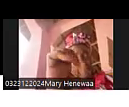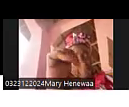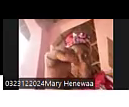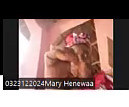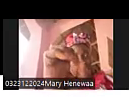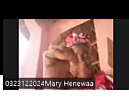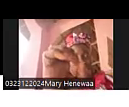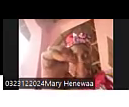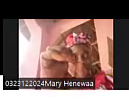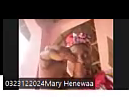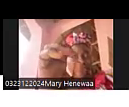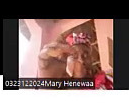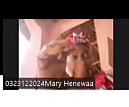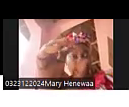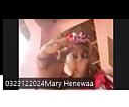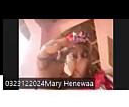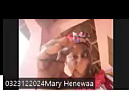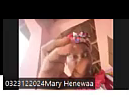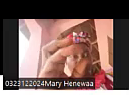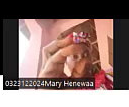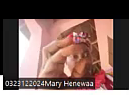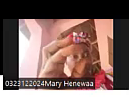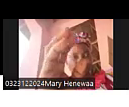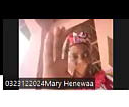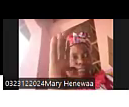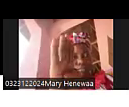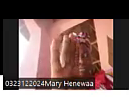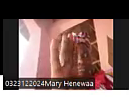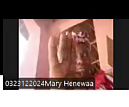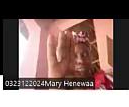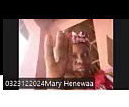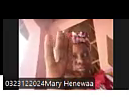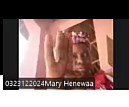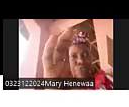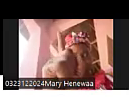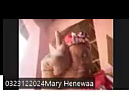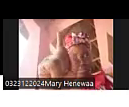very soon. Make sure you can spell all the words there.